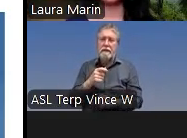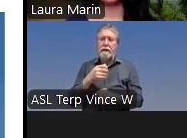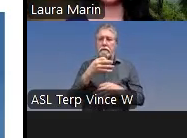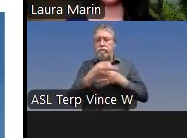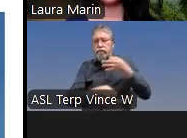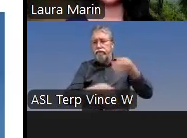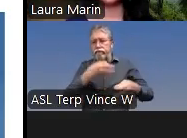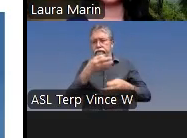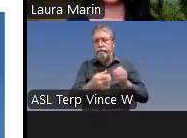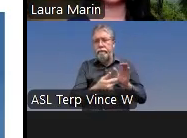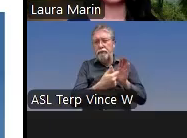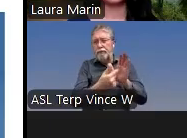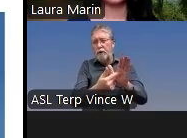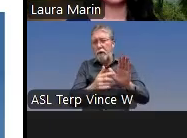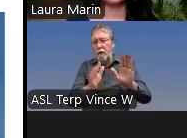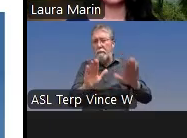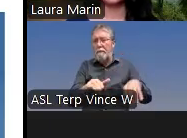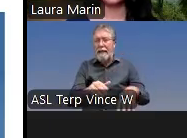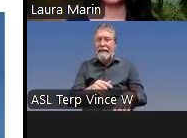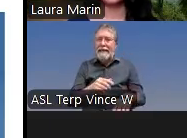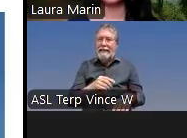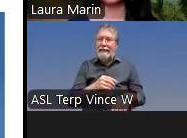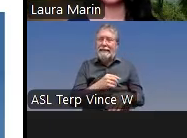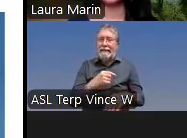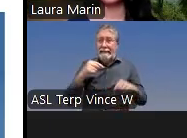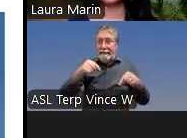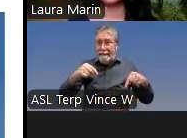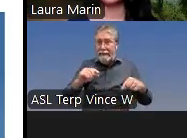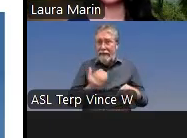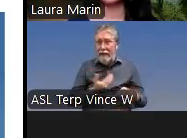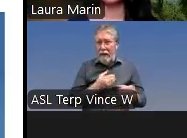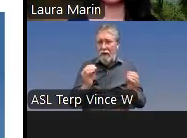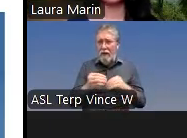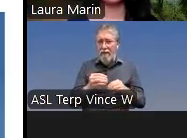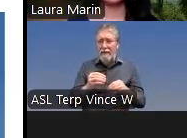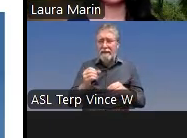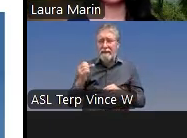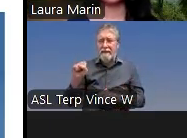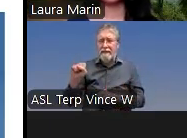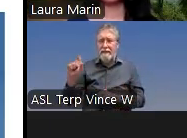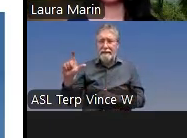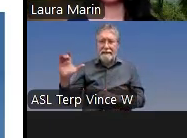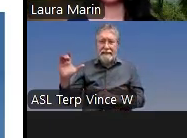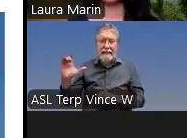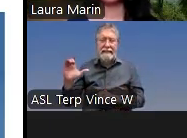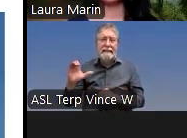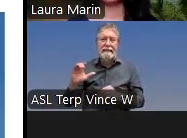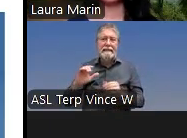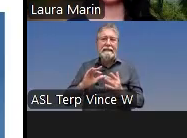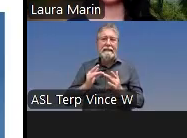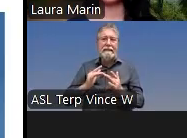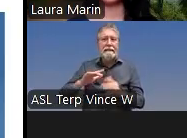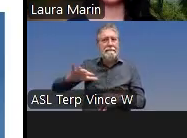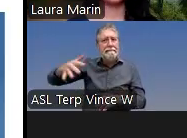demo because those don't typically work well. We don't have great bandwidth here at the office in Salt Lake. Ironically, we have those challenges